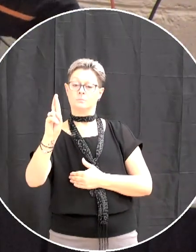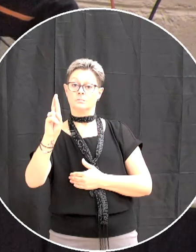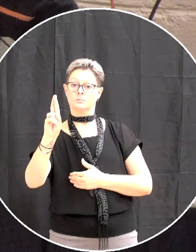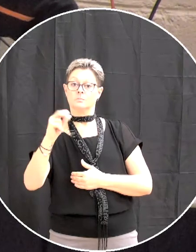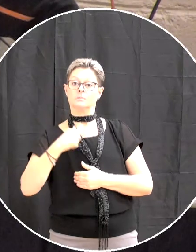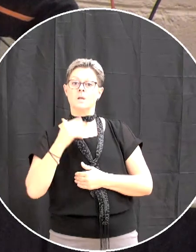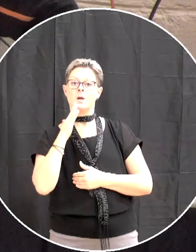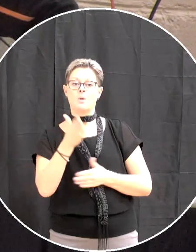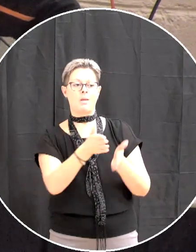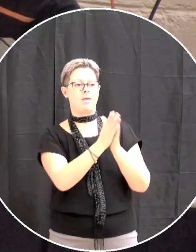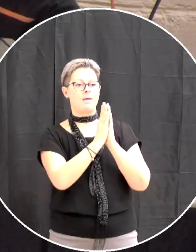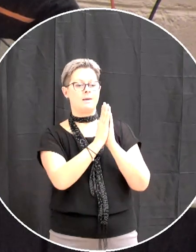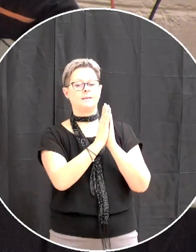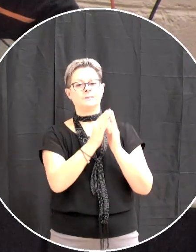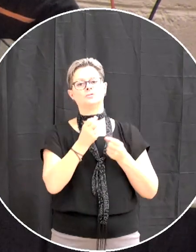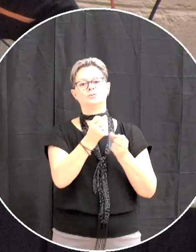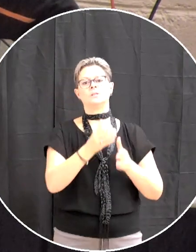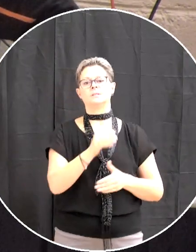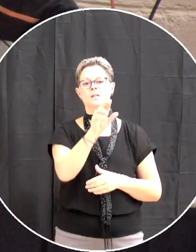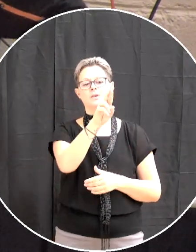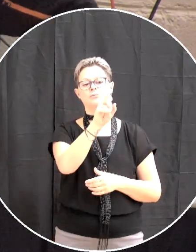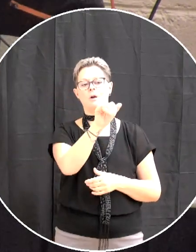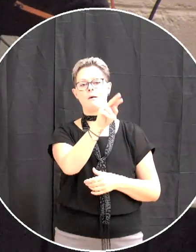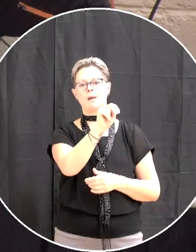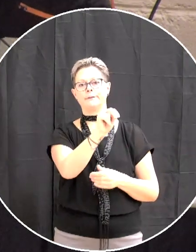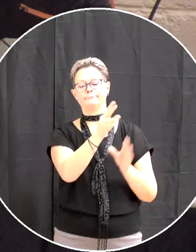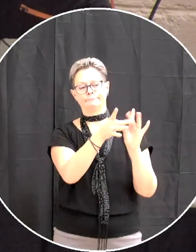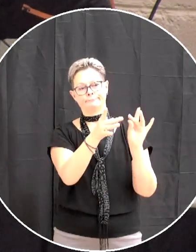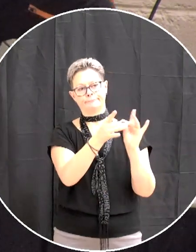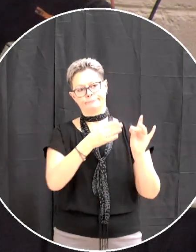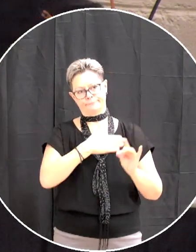on Trustee Ryan to give that update if you can.